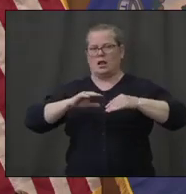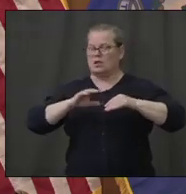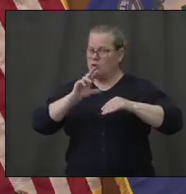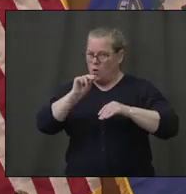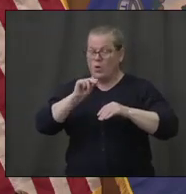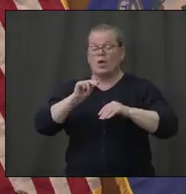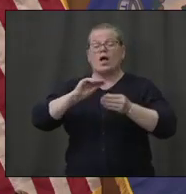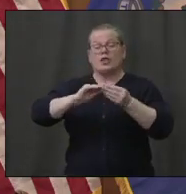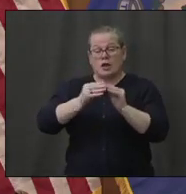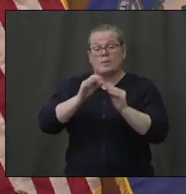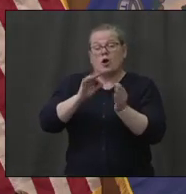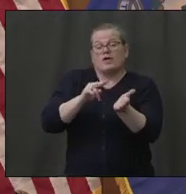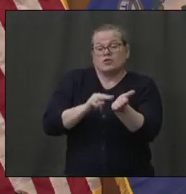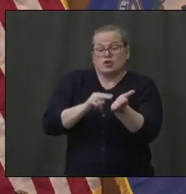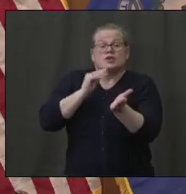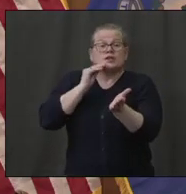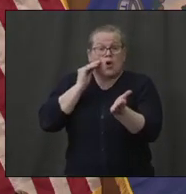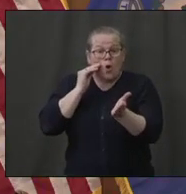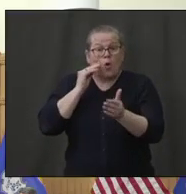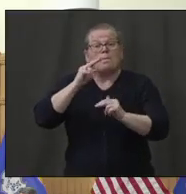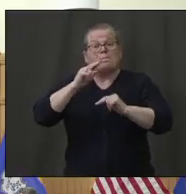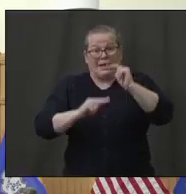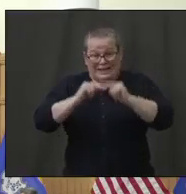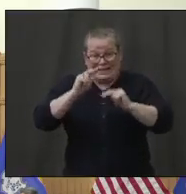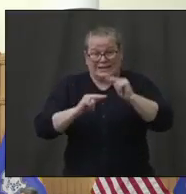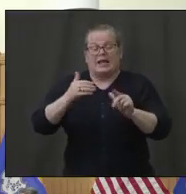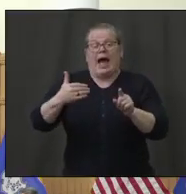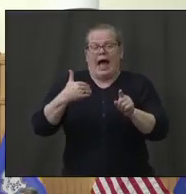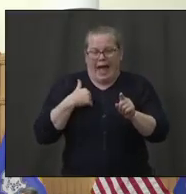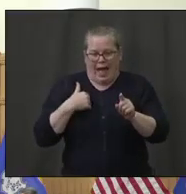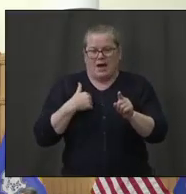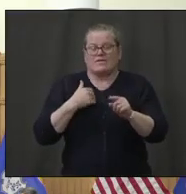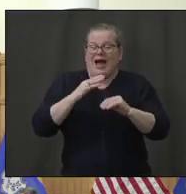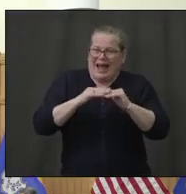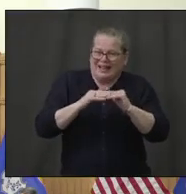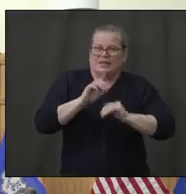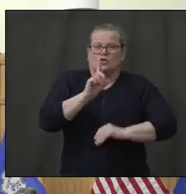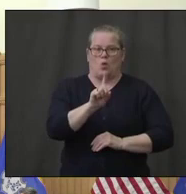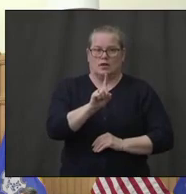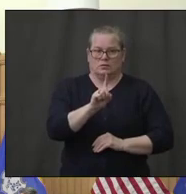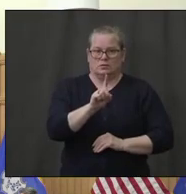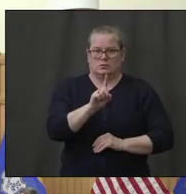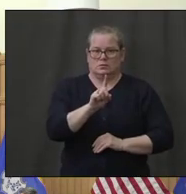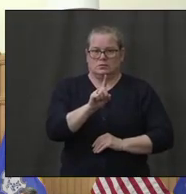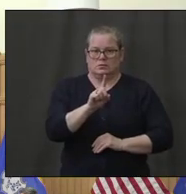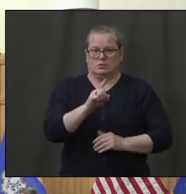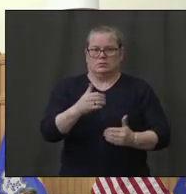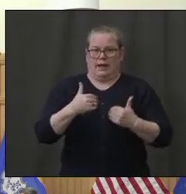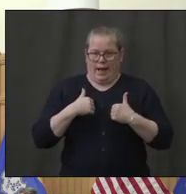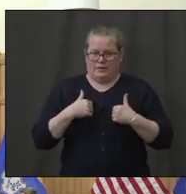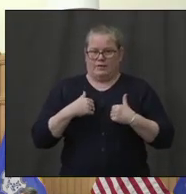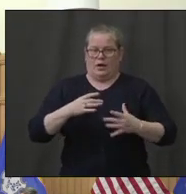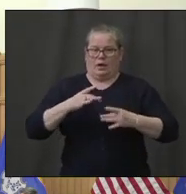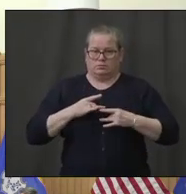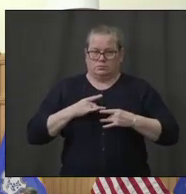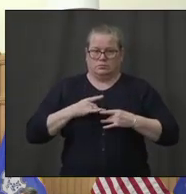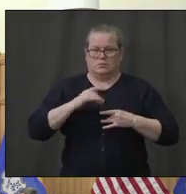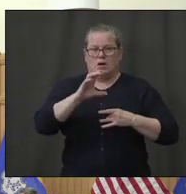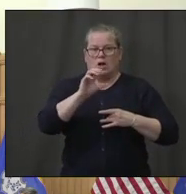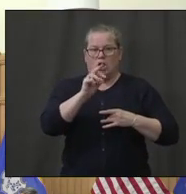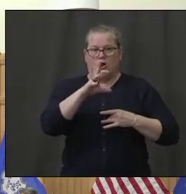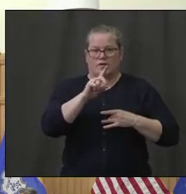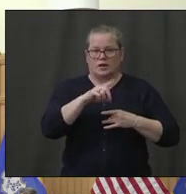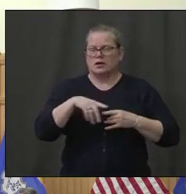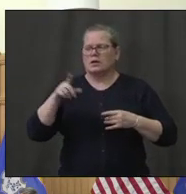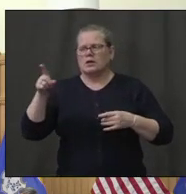least one case. And you're separating nursing homes to, you're actually removing them from one to another. Now we're hearing